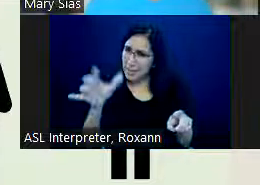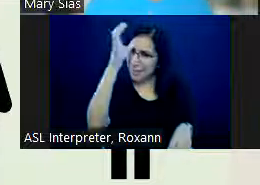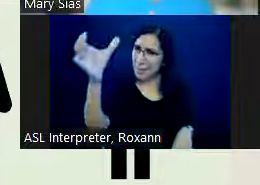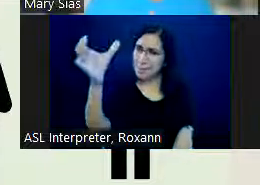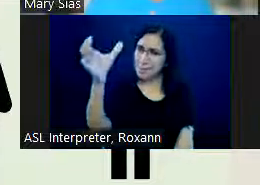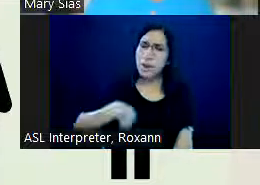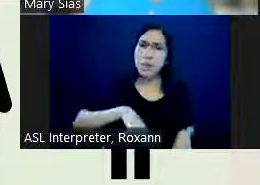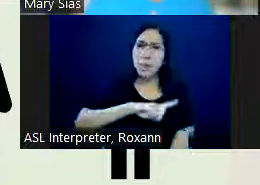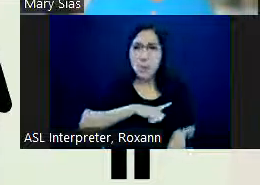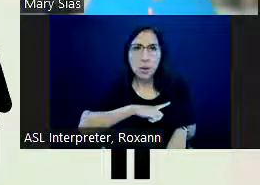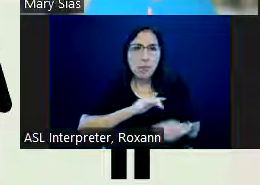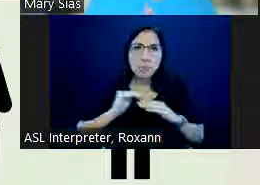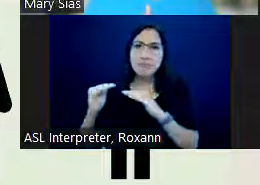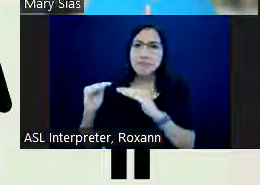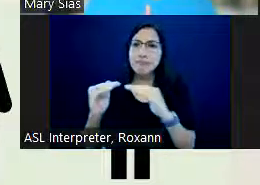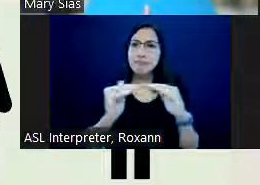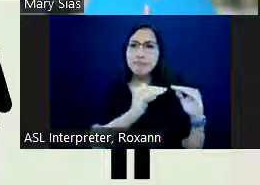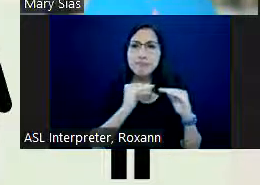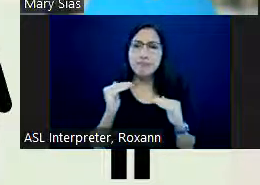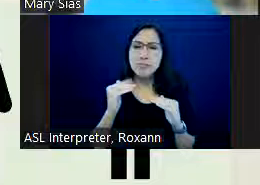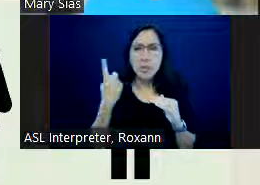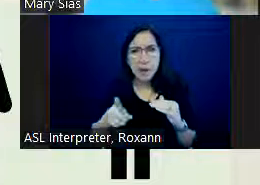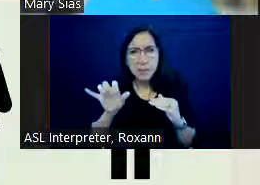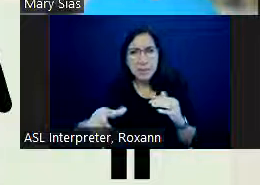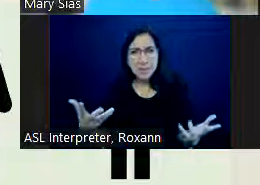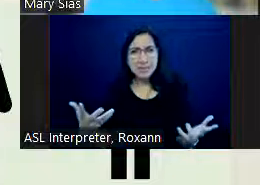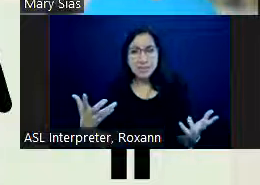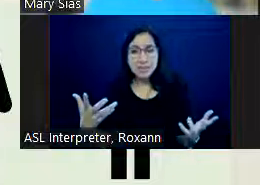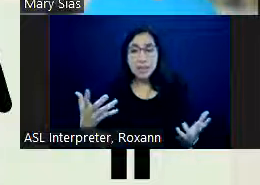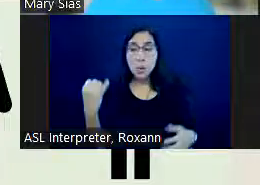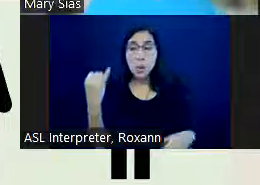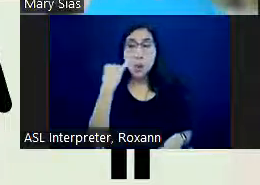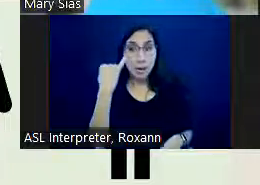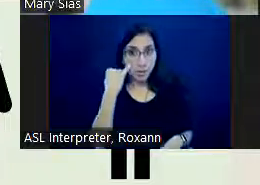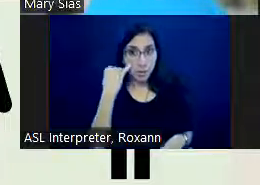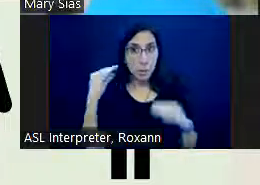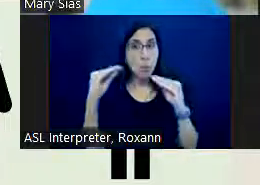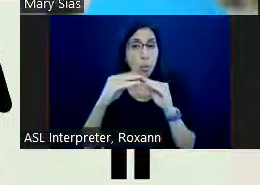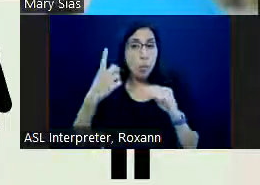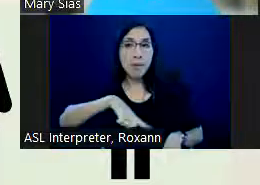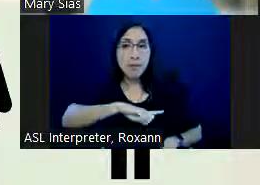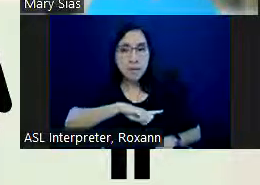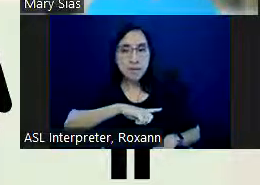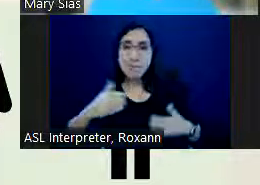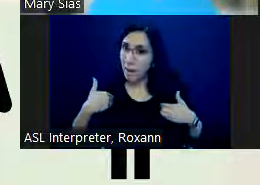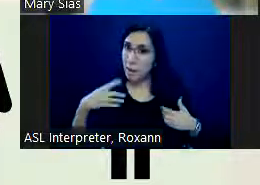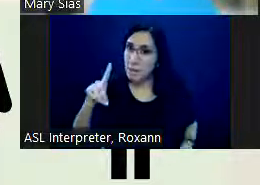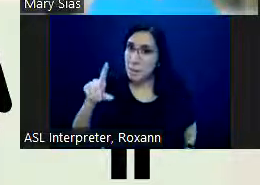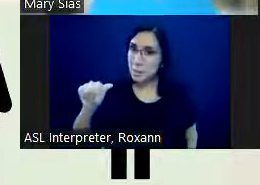be equal? Well, 1 in 4 of us have some type of disability.